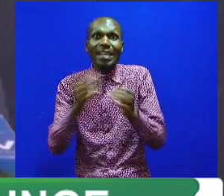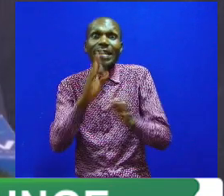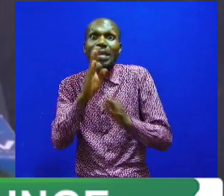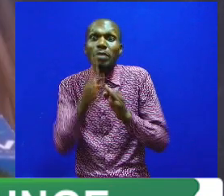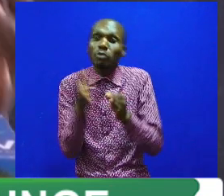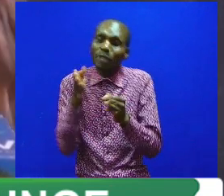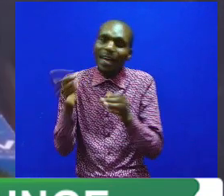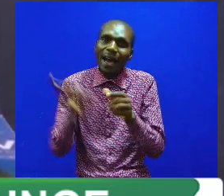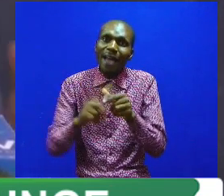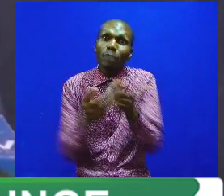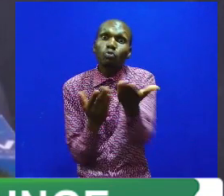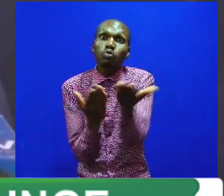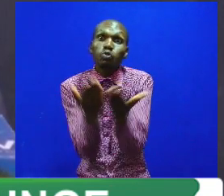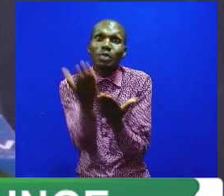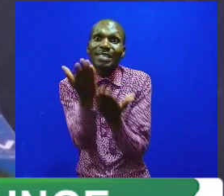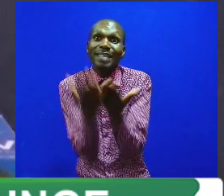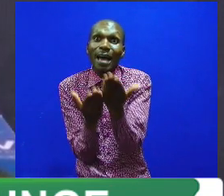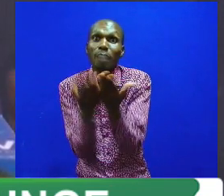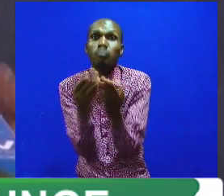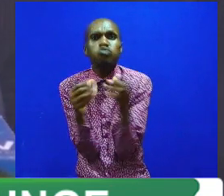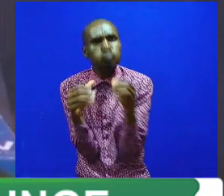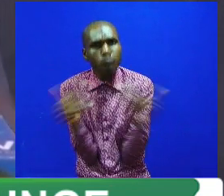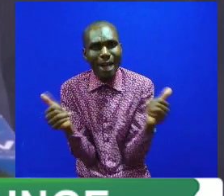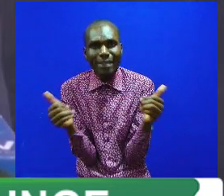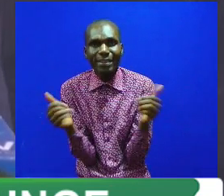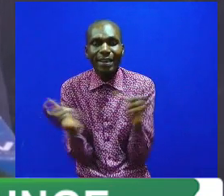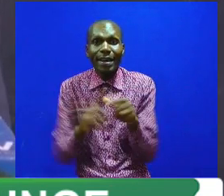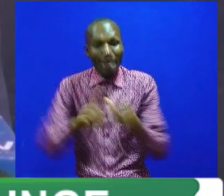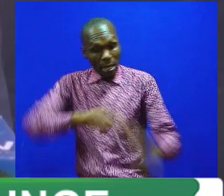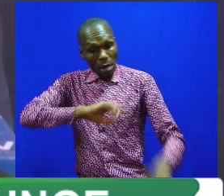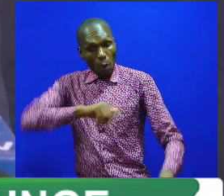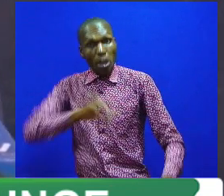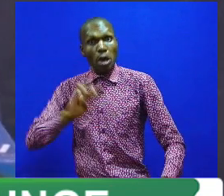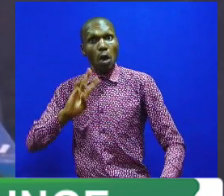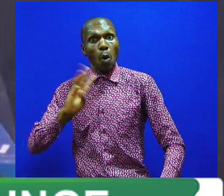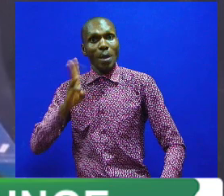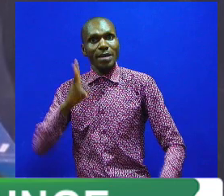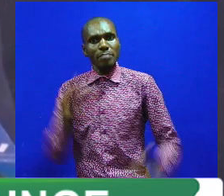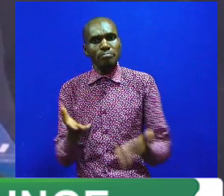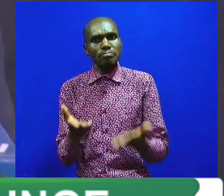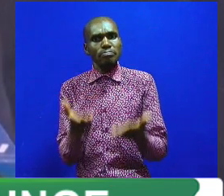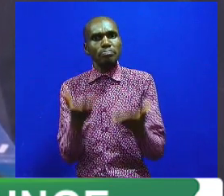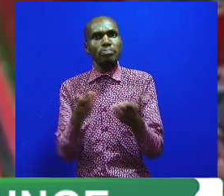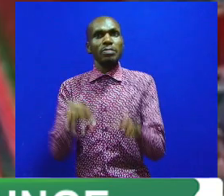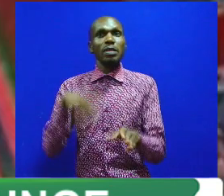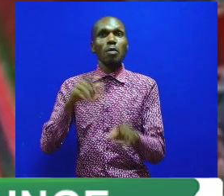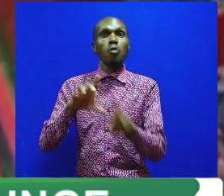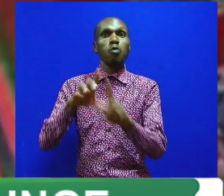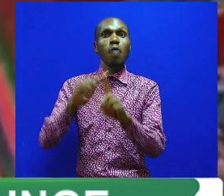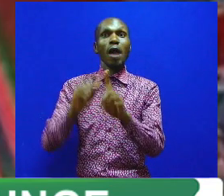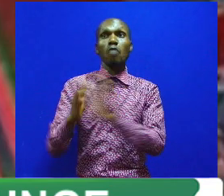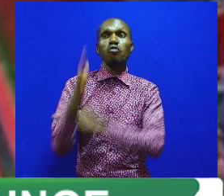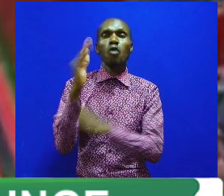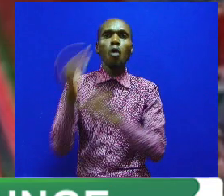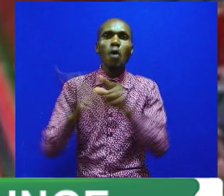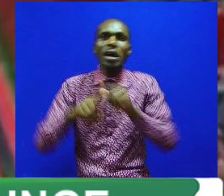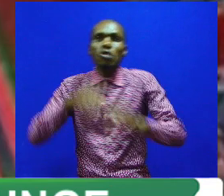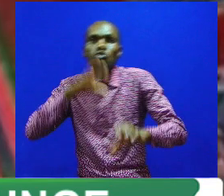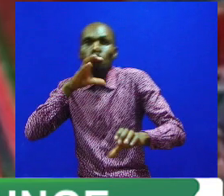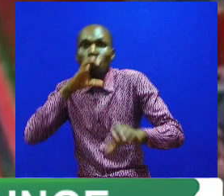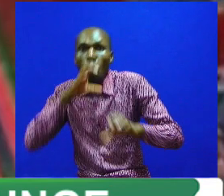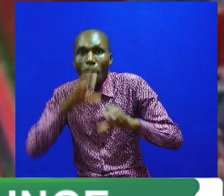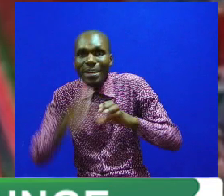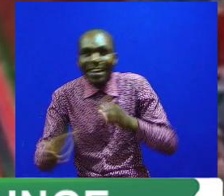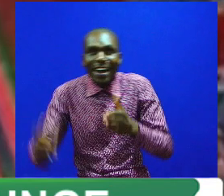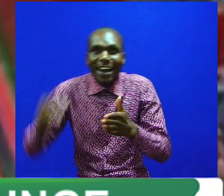there to serve selflessly, we will be promoting the cause of Jesus Christ. Kukwana, negata senye